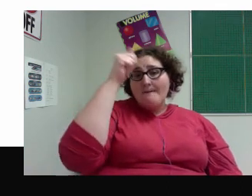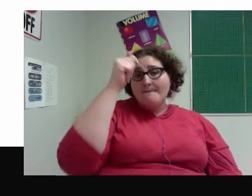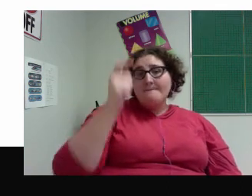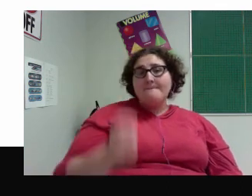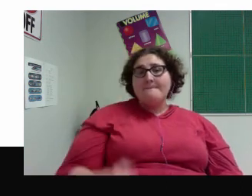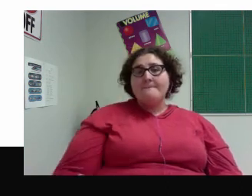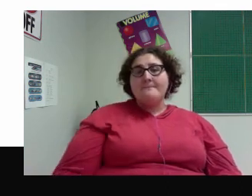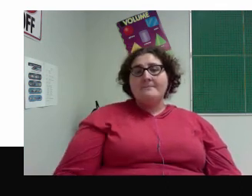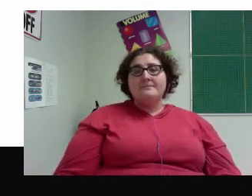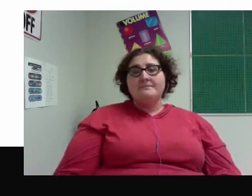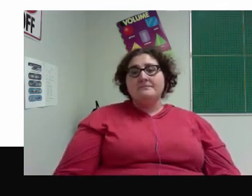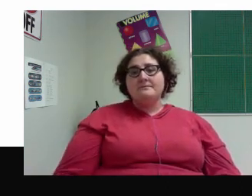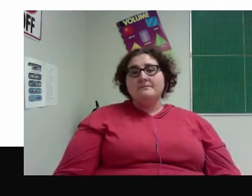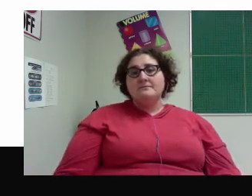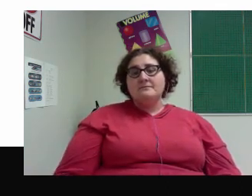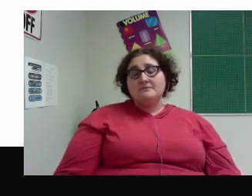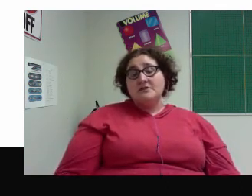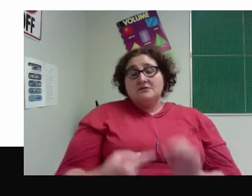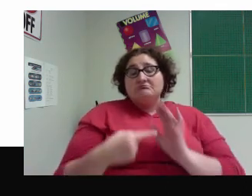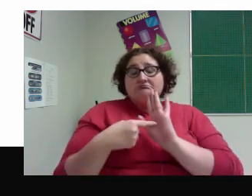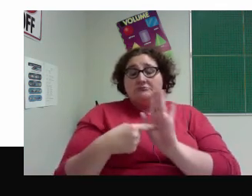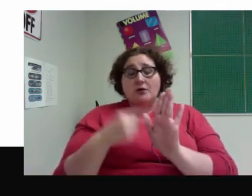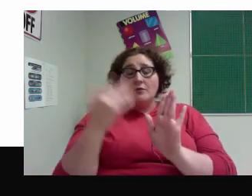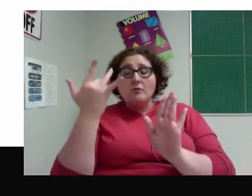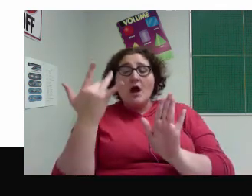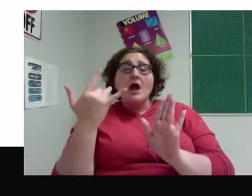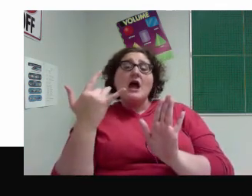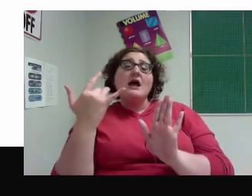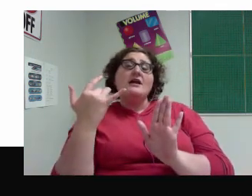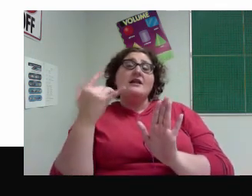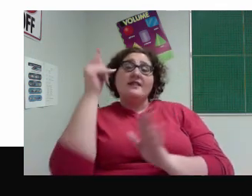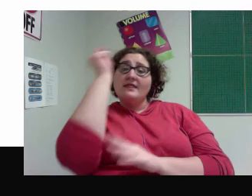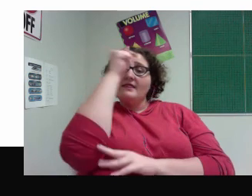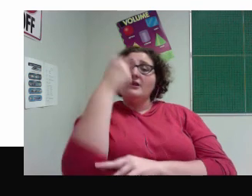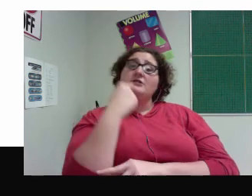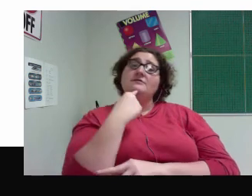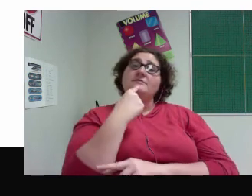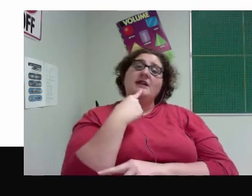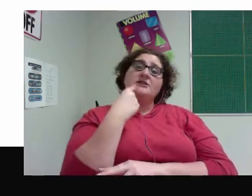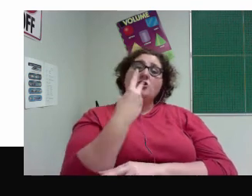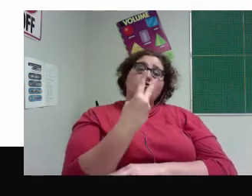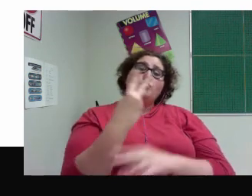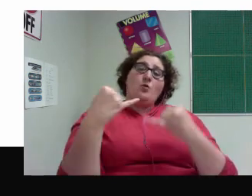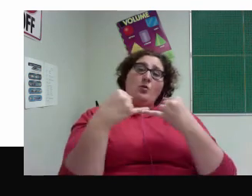This is justification. The theorem says two lines